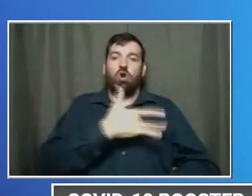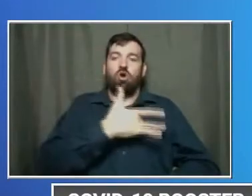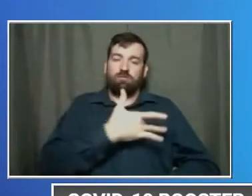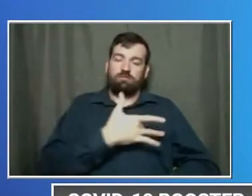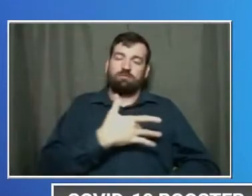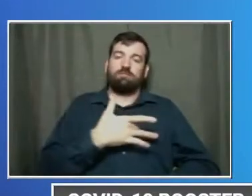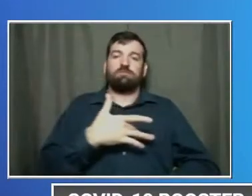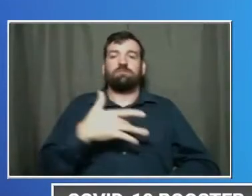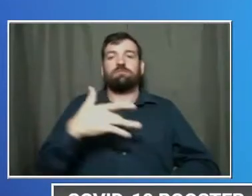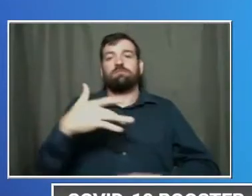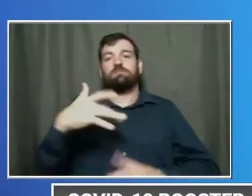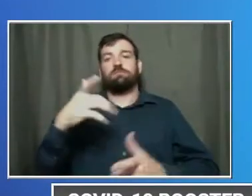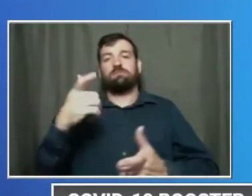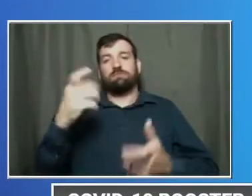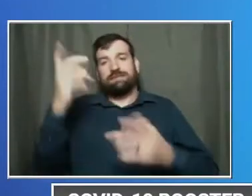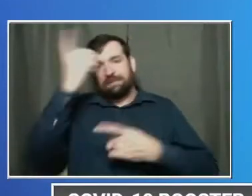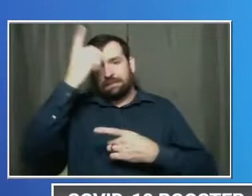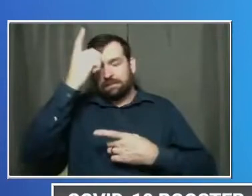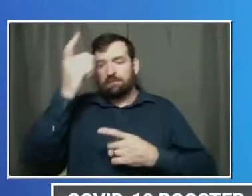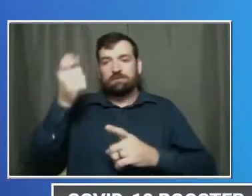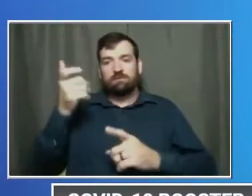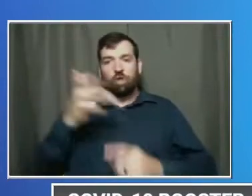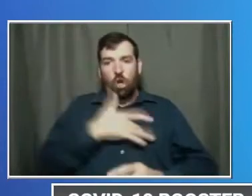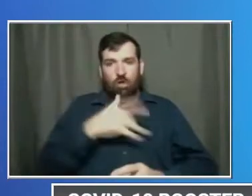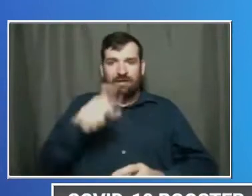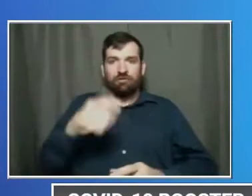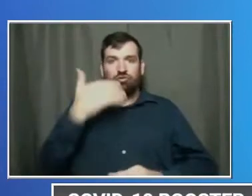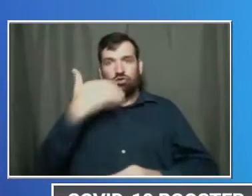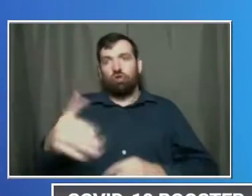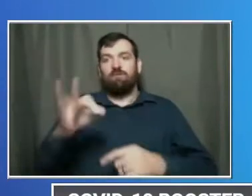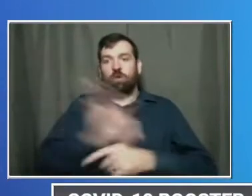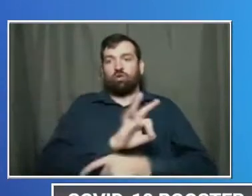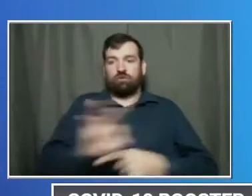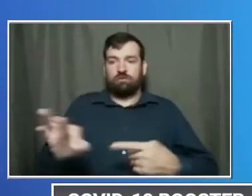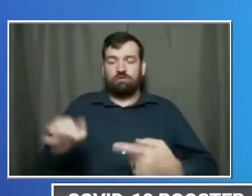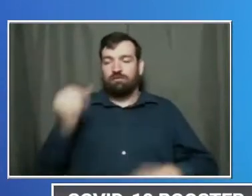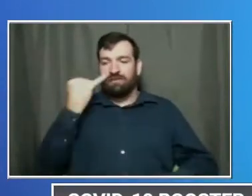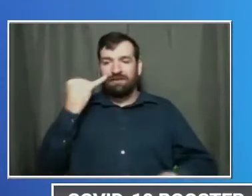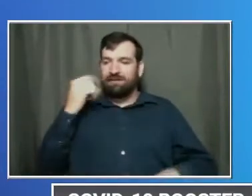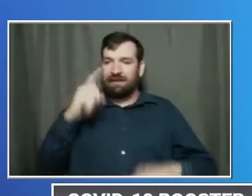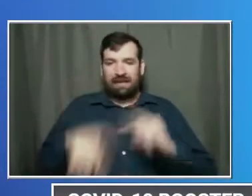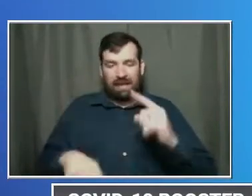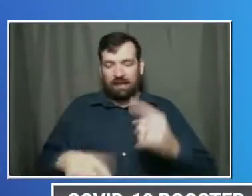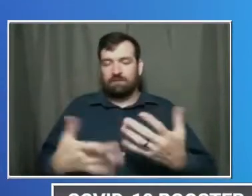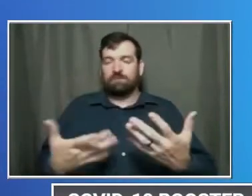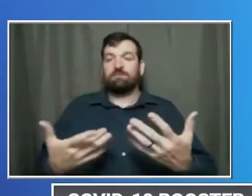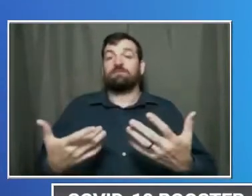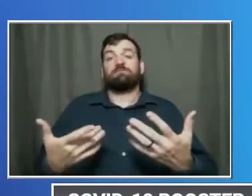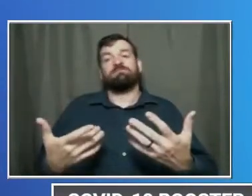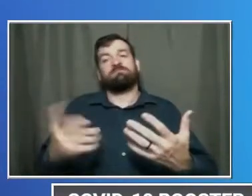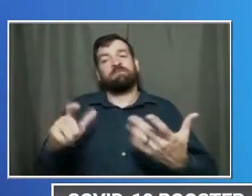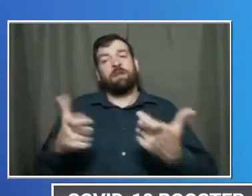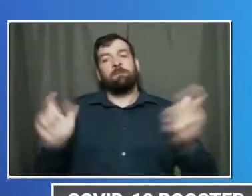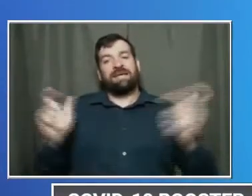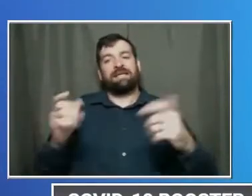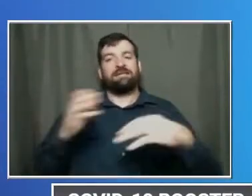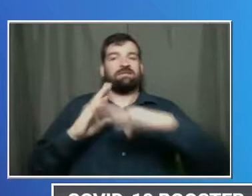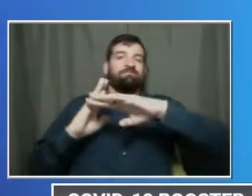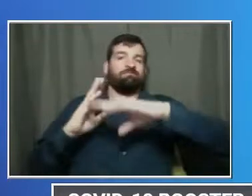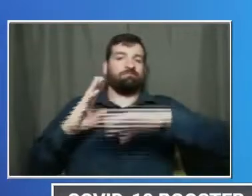need a heart for the kidney transplant to work, right? You need a good heart function for the kidney transplant to work. And so I would think that would be the biggest limitation on a